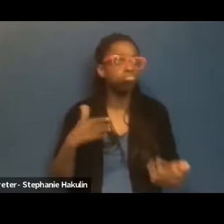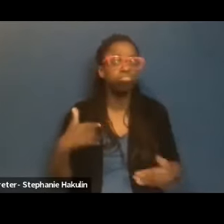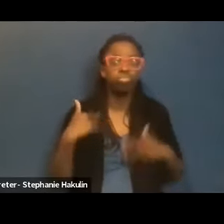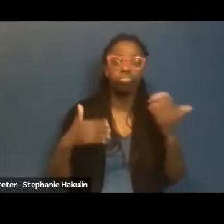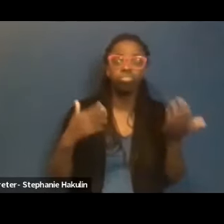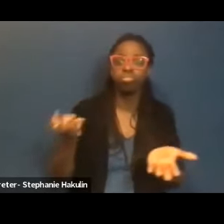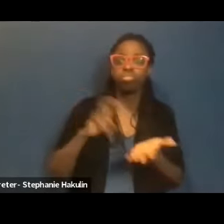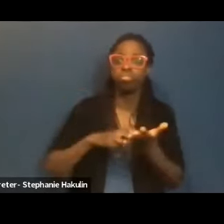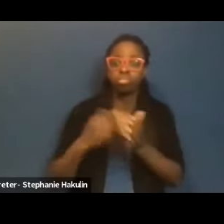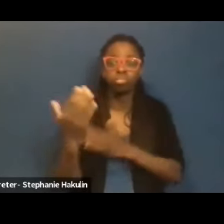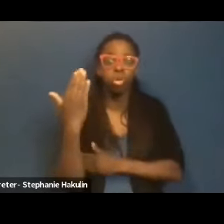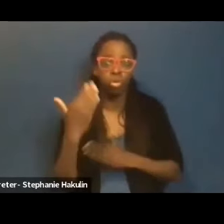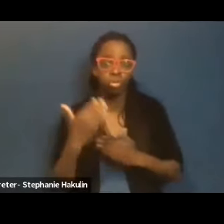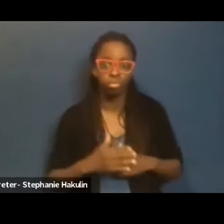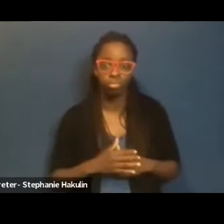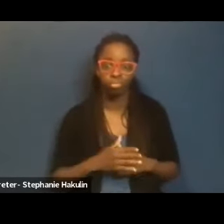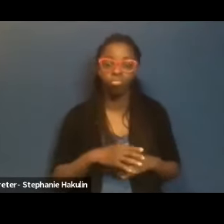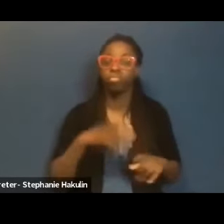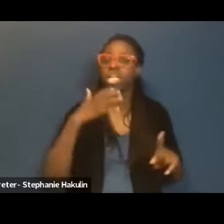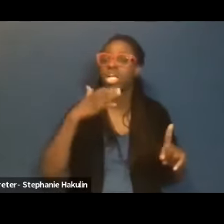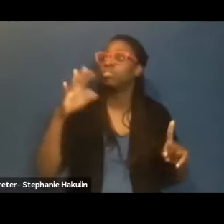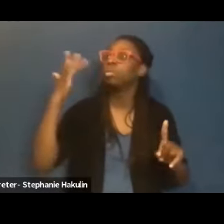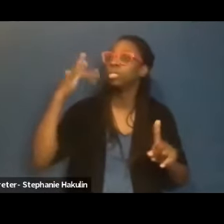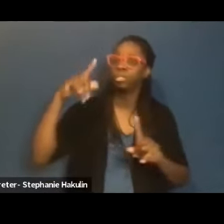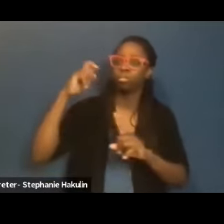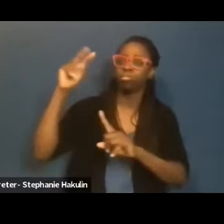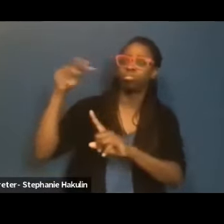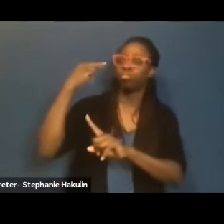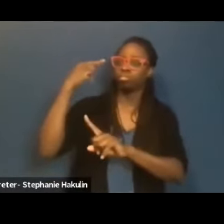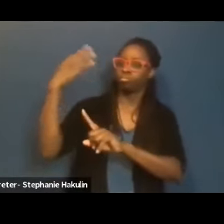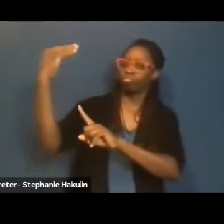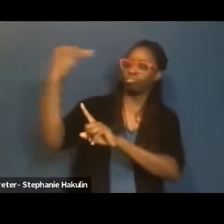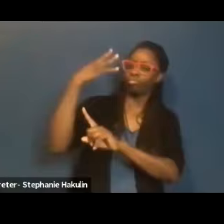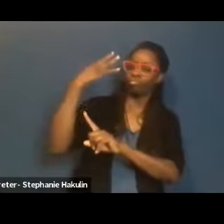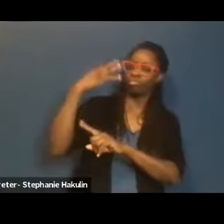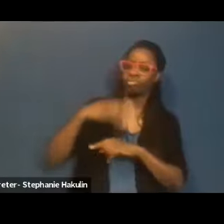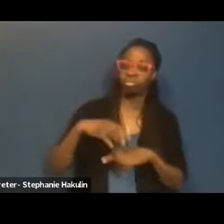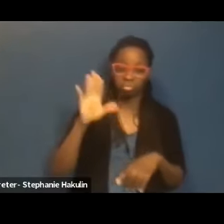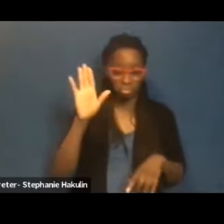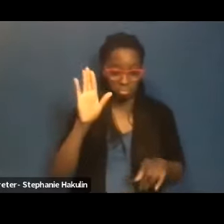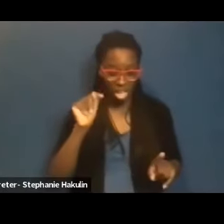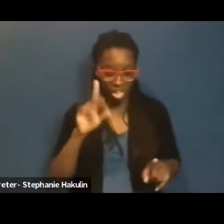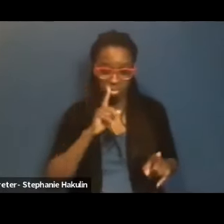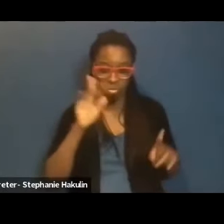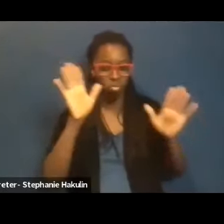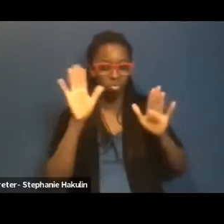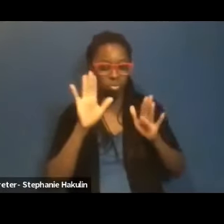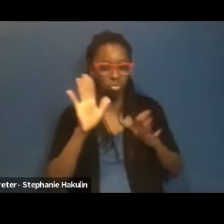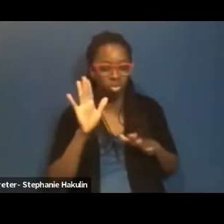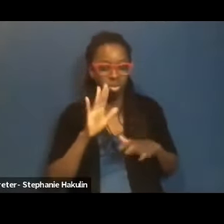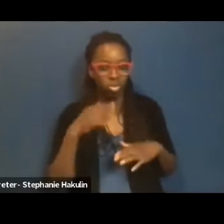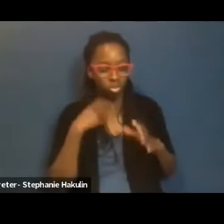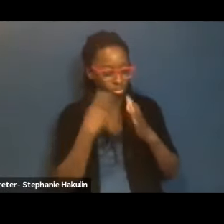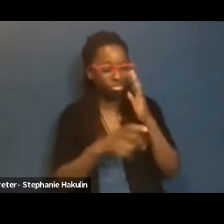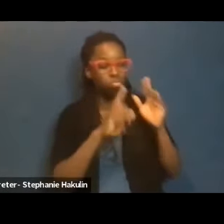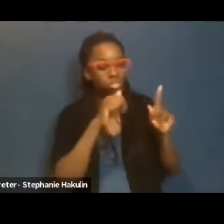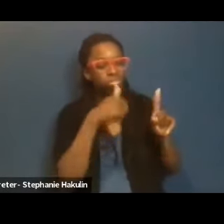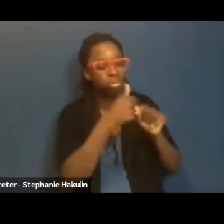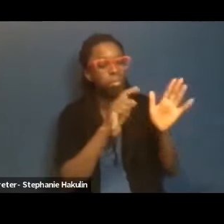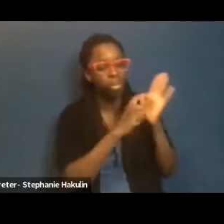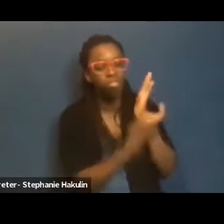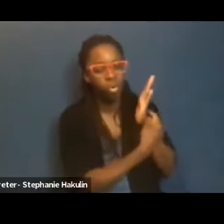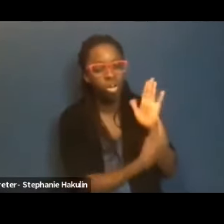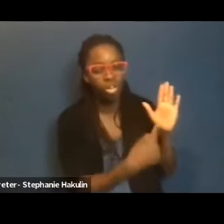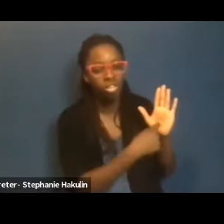day. Before I get too lost in the metaphors, Icarus cuts me off. Says it isn't that